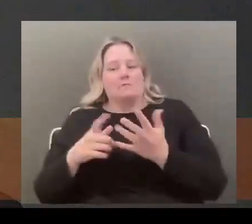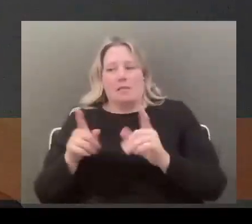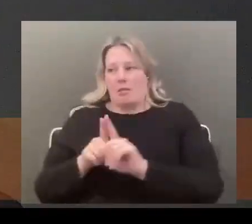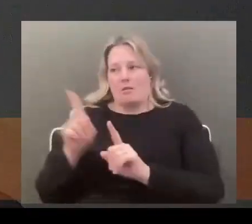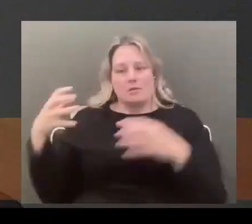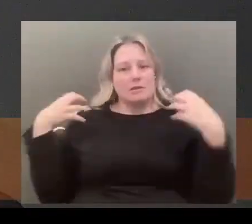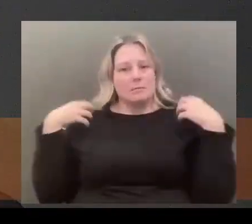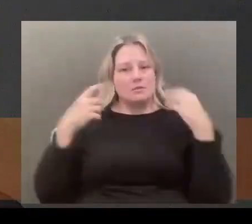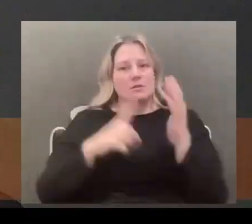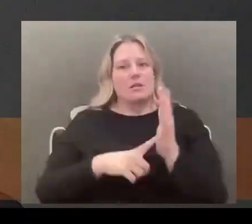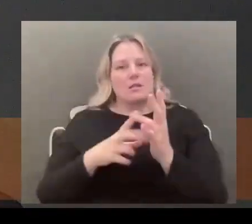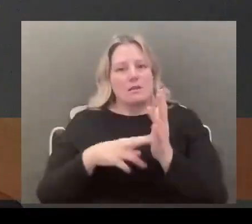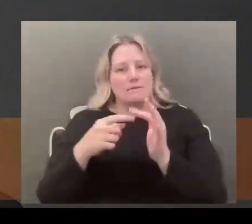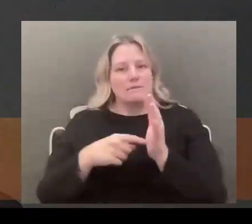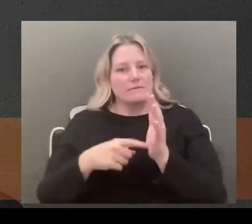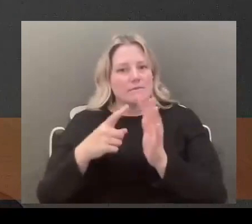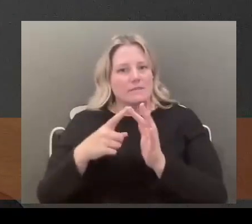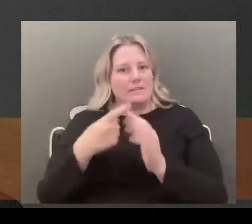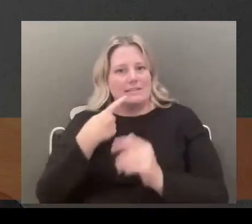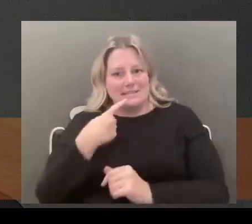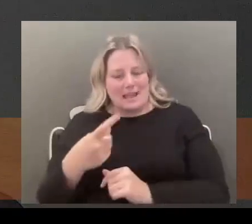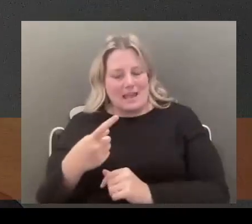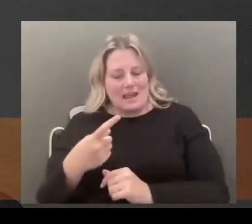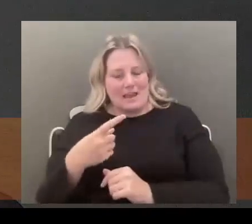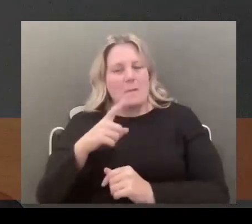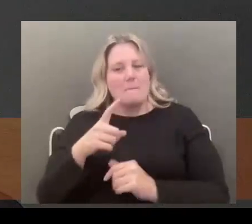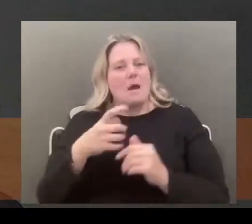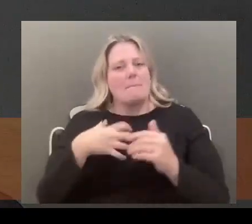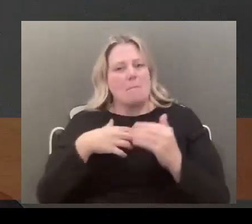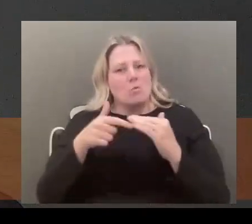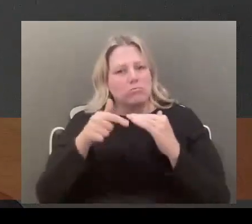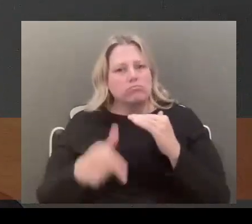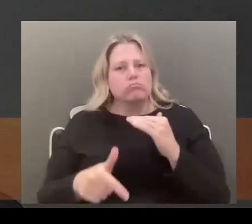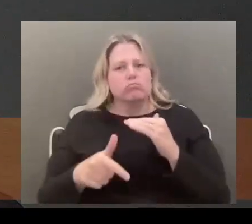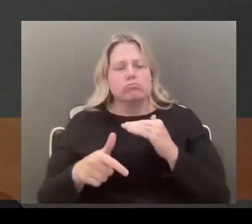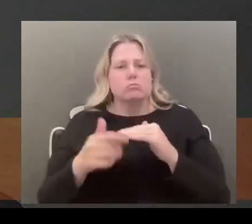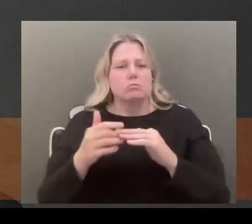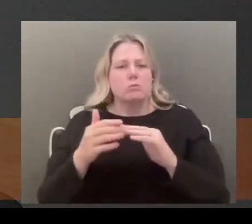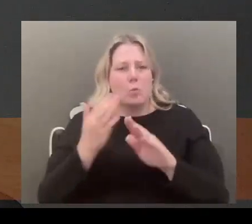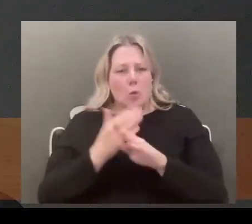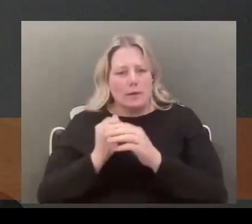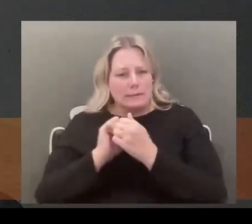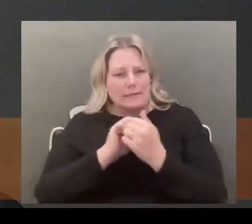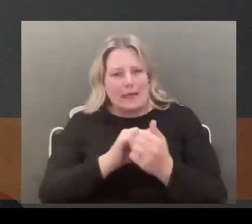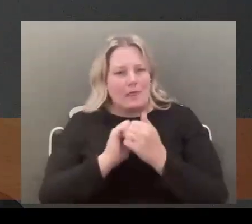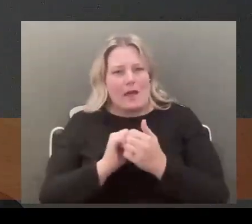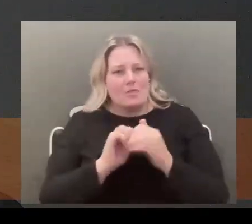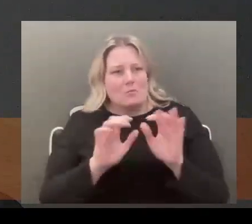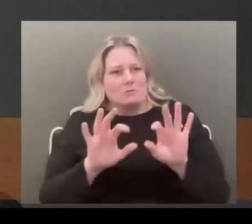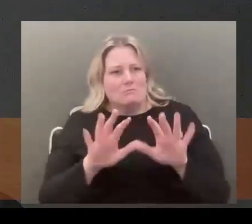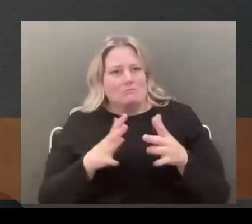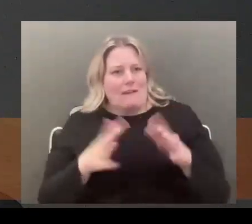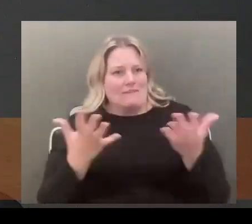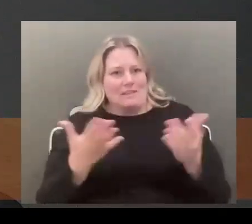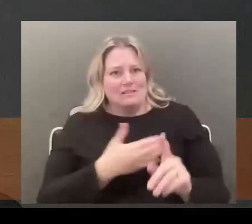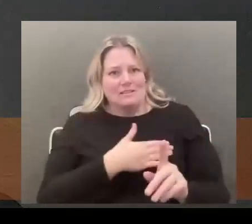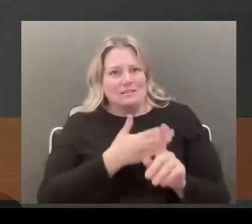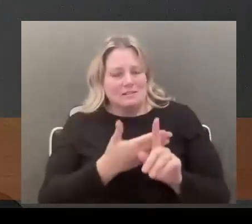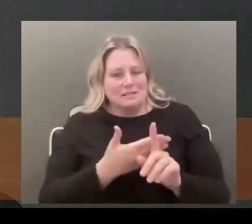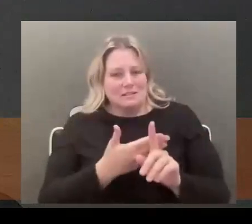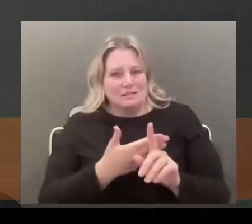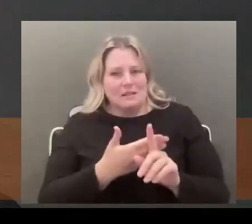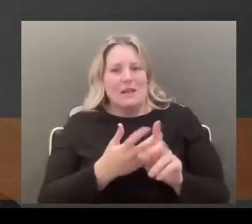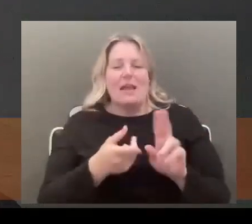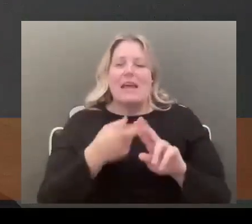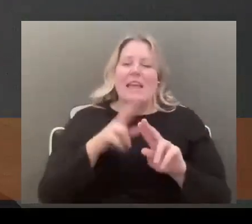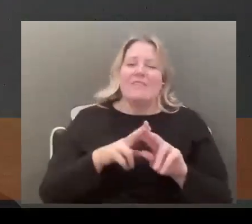just mentioned, but going beyond and working together in a way that we haven't before? Because if it's a service delivery